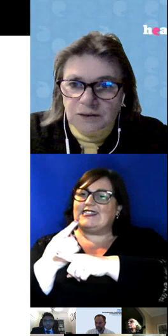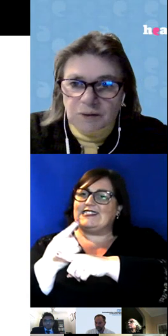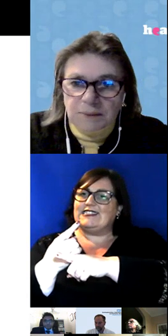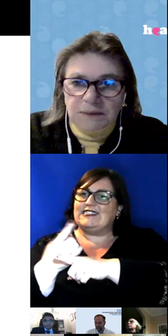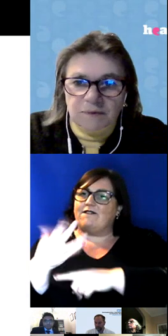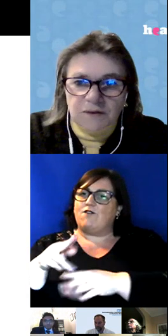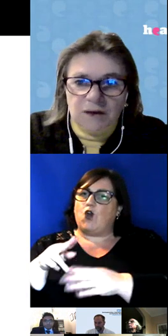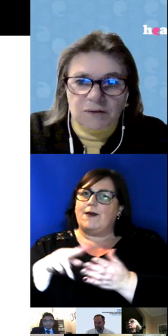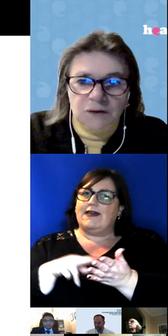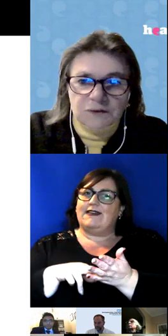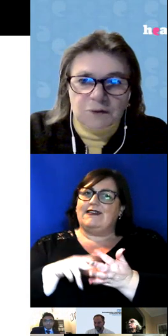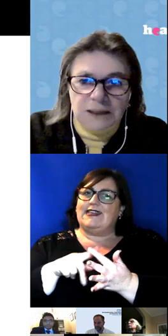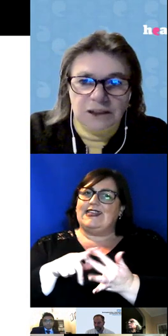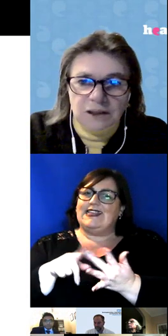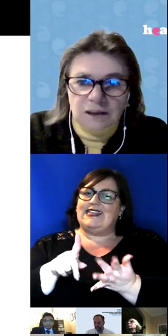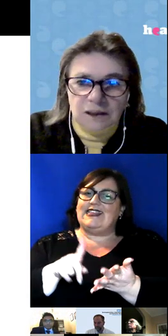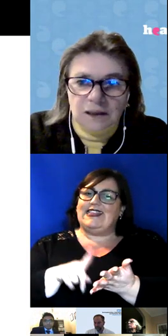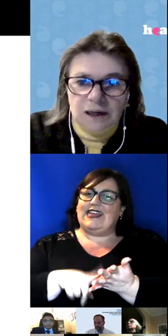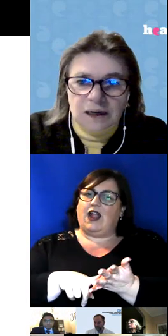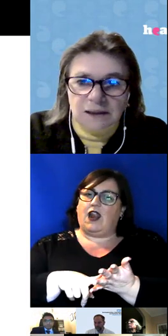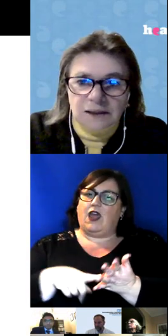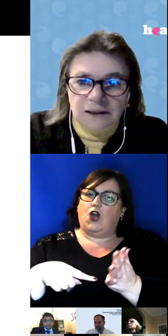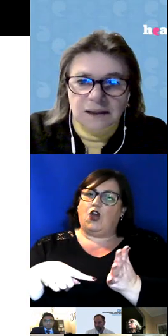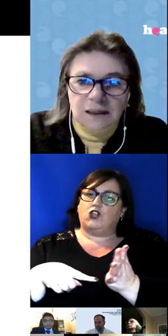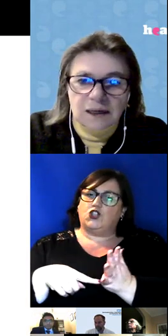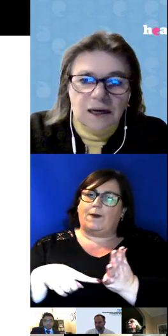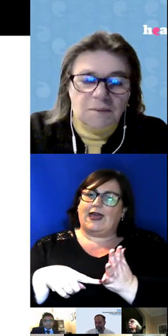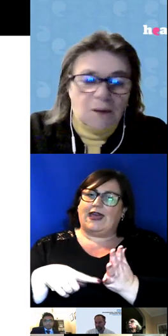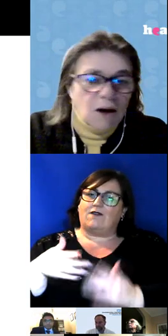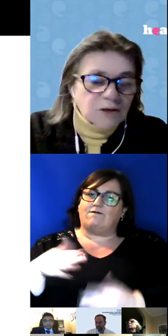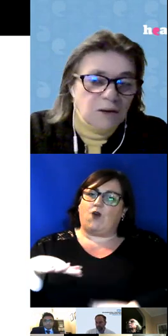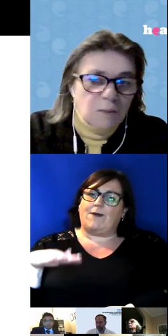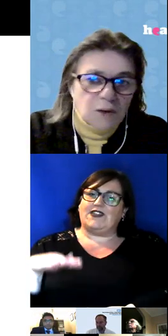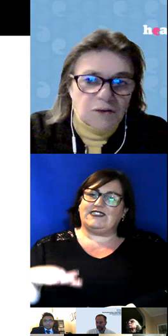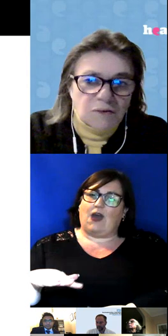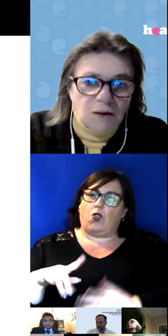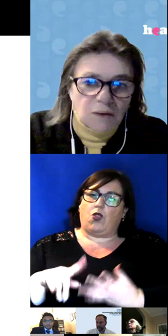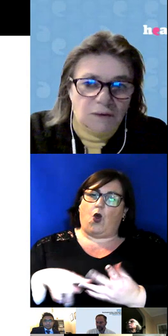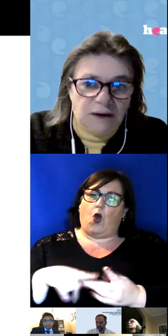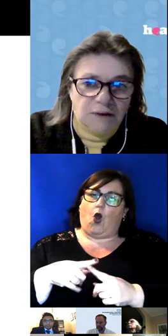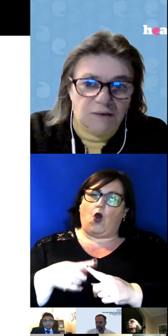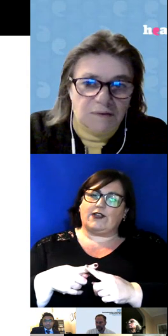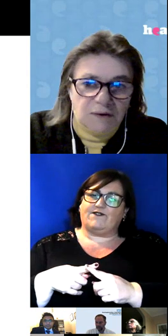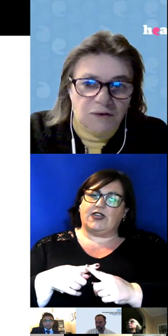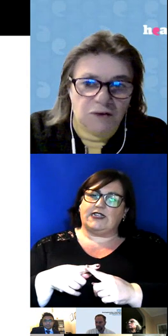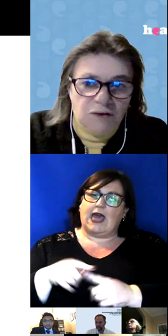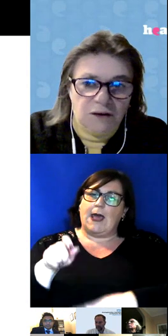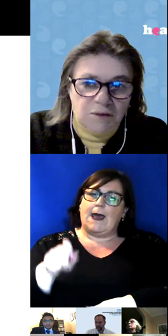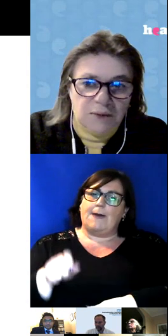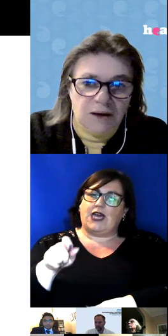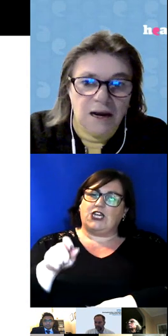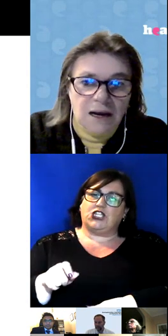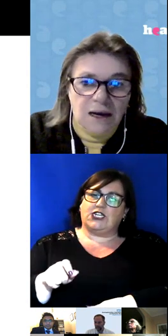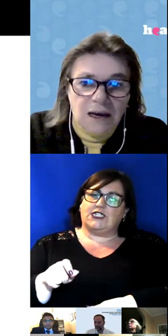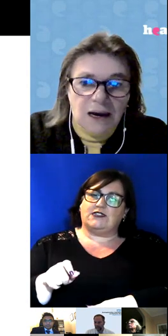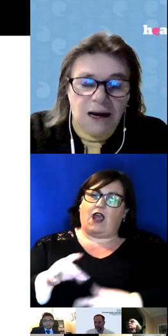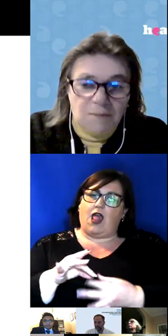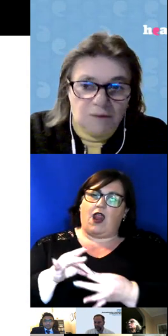Neil Topping from the South Oxfordshire Patient Alliance, asking what is the role of Health Overview and Scrutiny